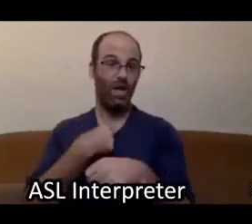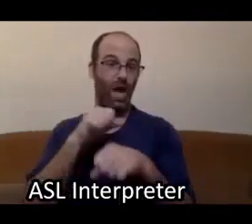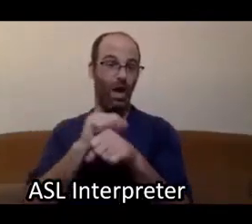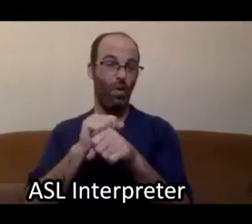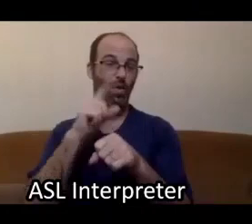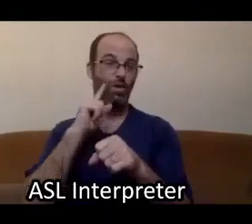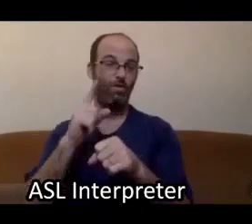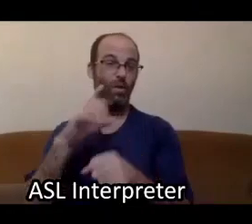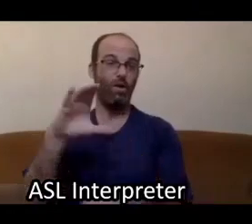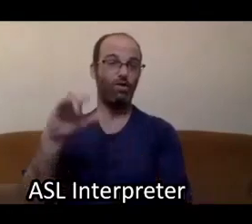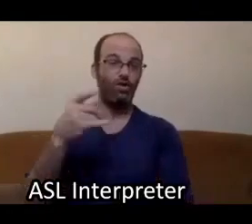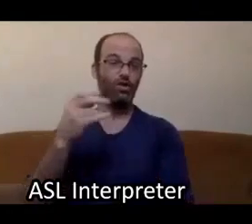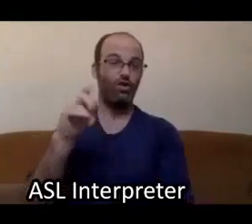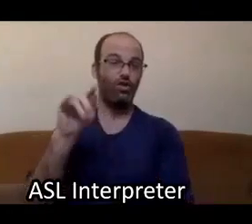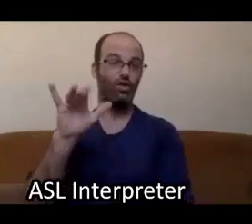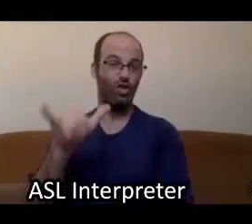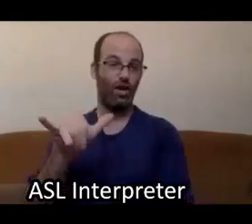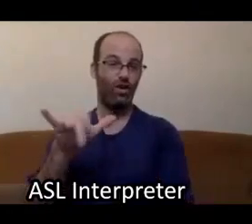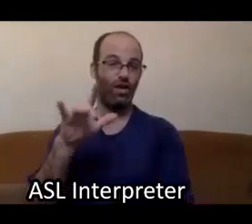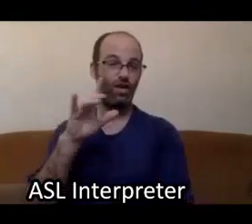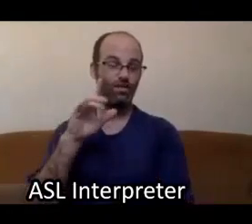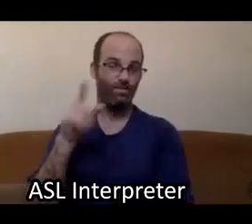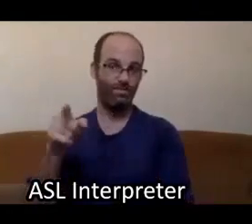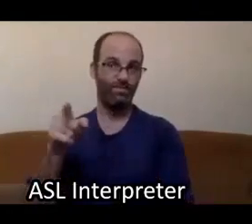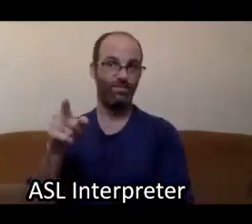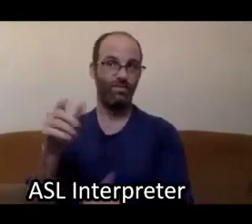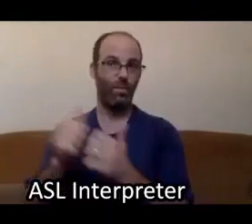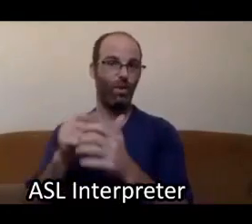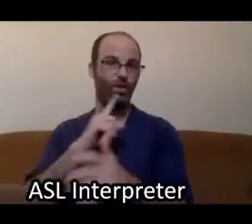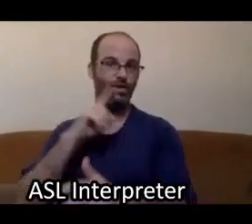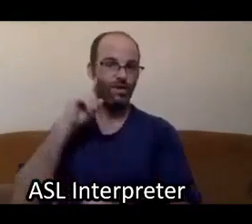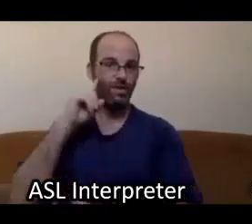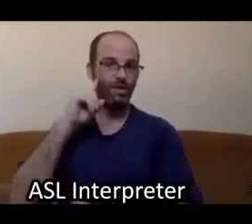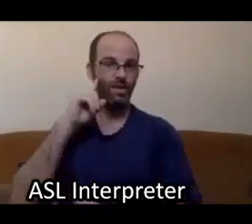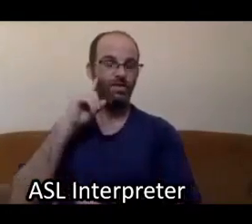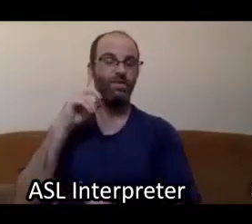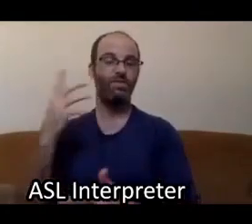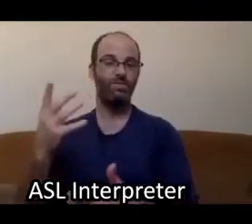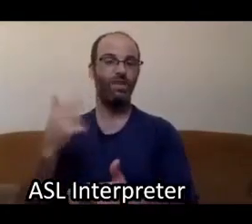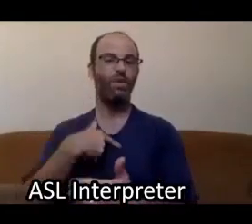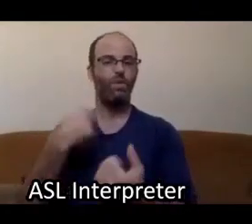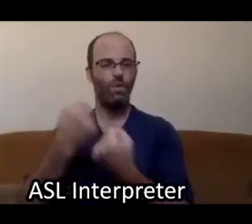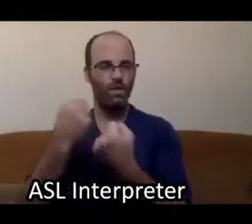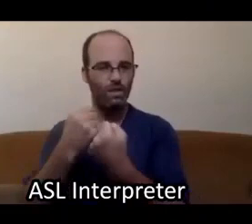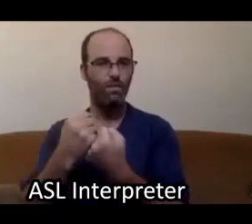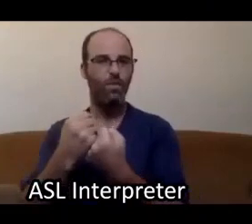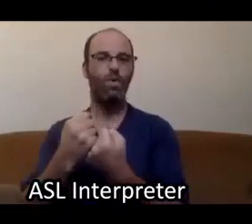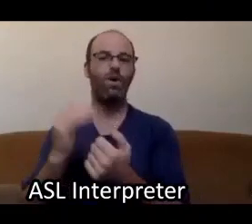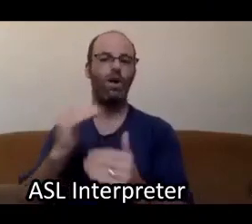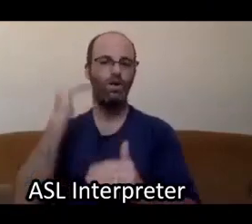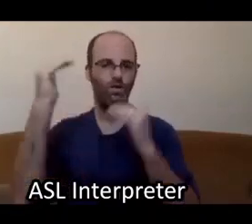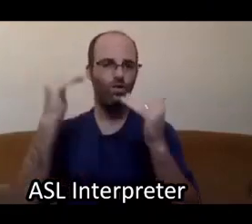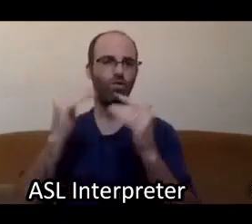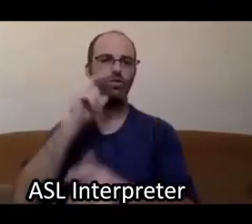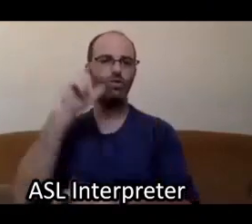of like a limited company, and we support vulnerable adults with special educational needs.